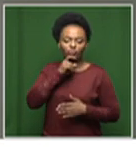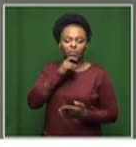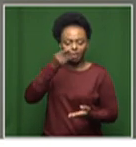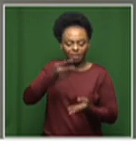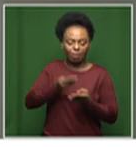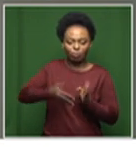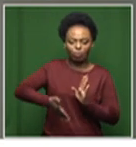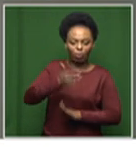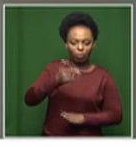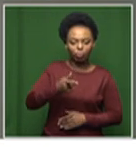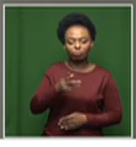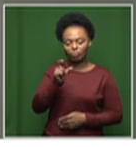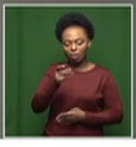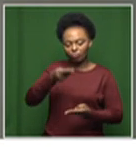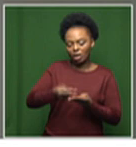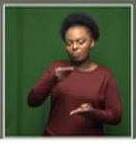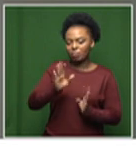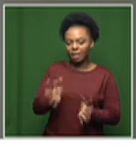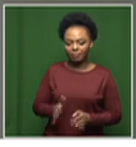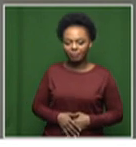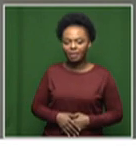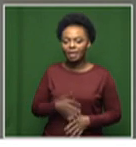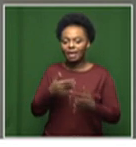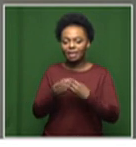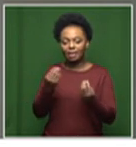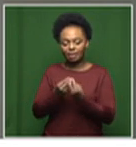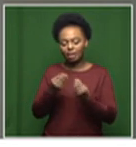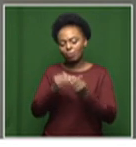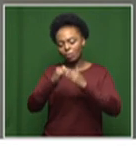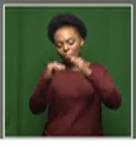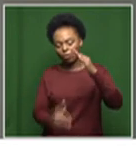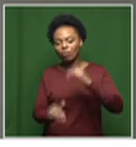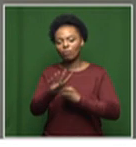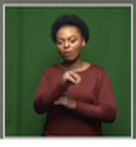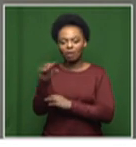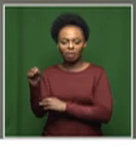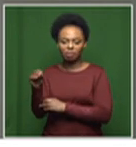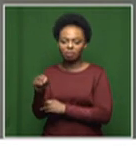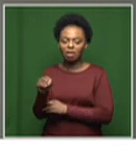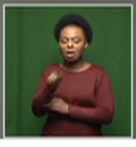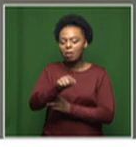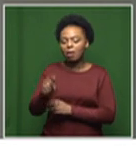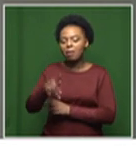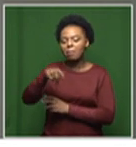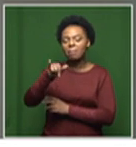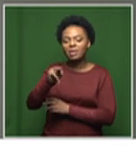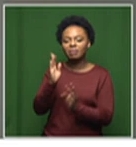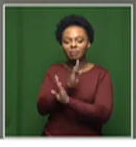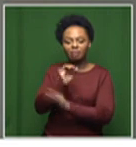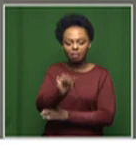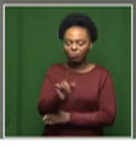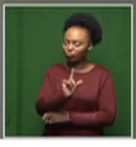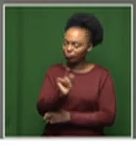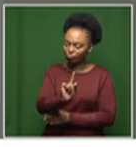and functionality. So anything now below 500, you don't need to enter the PIN, but anything over you do. Does it